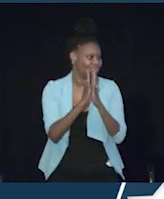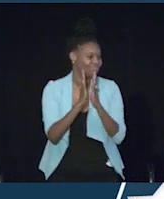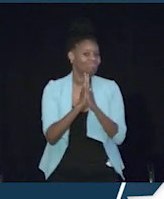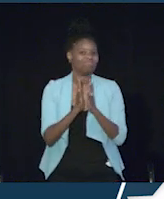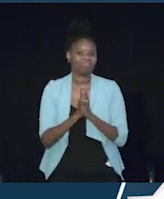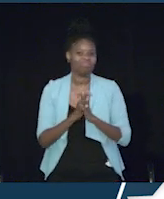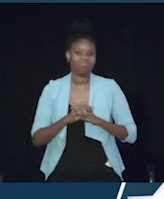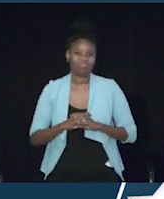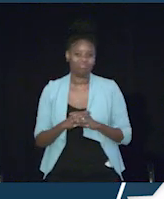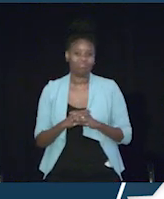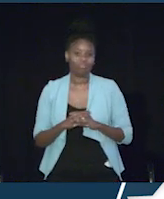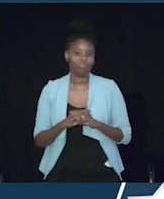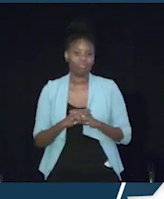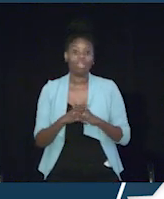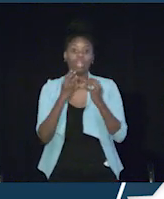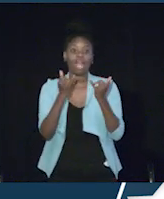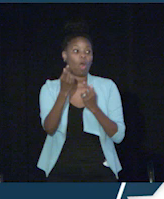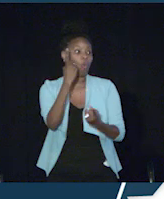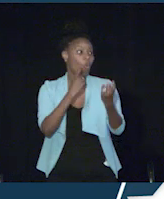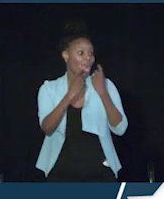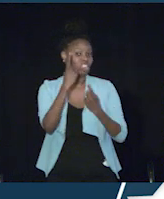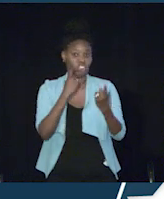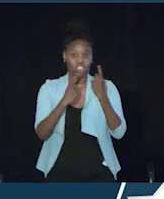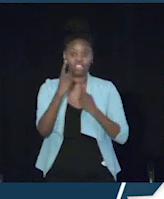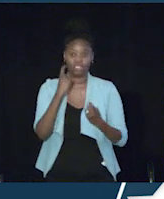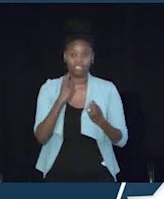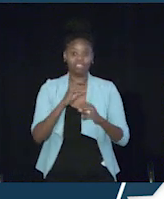now we're going to take questions to the...